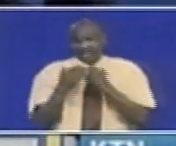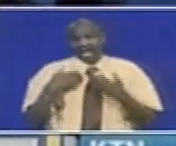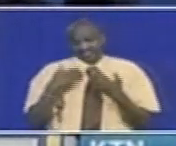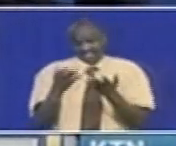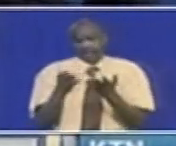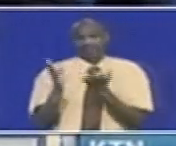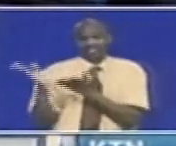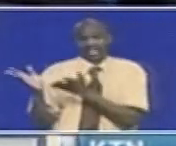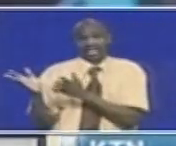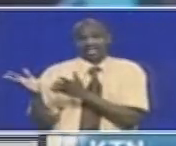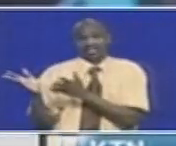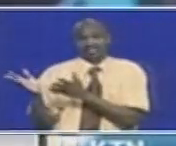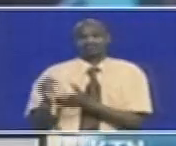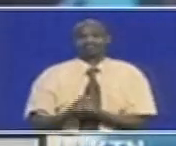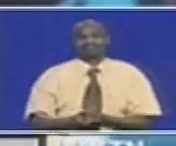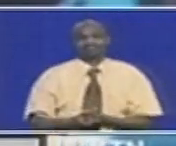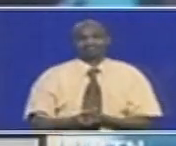reports.